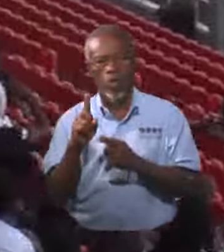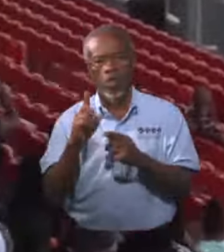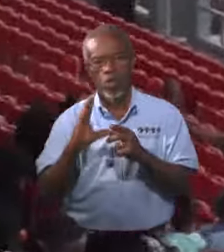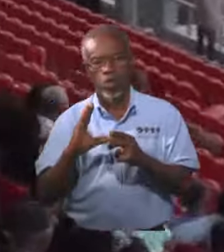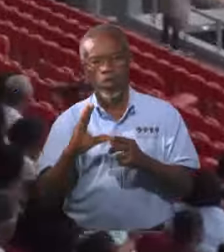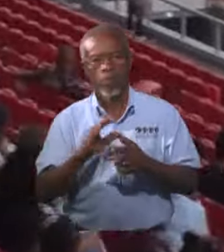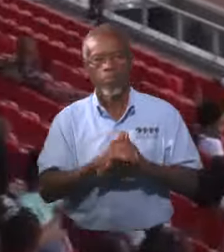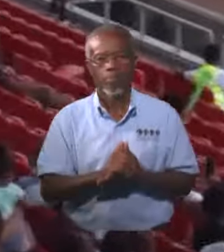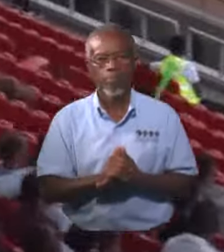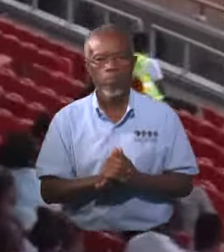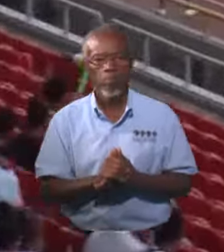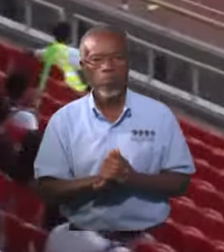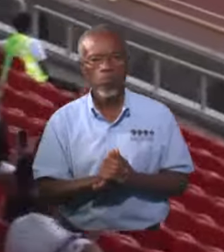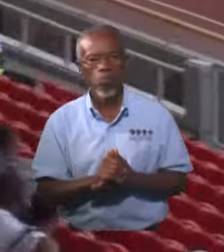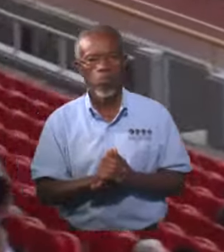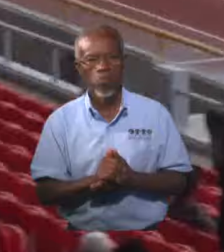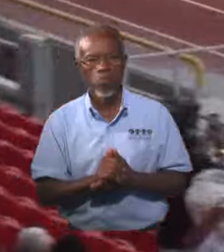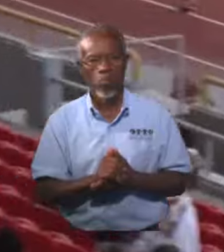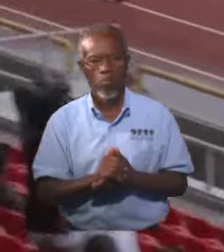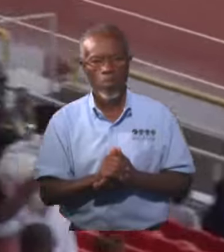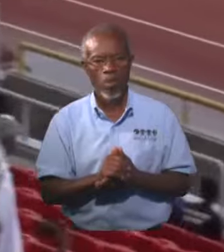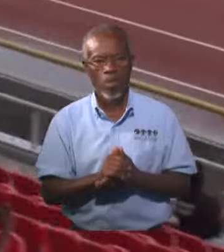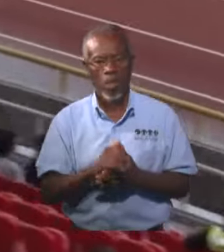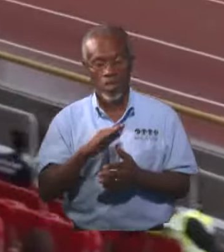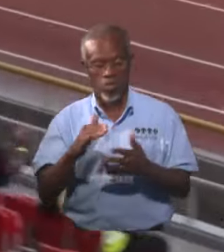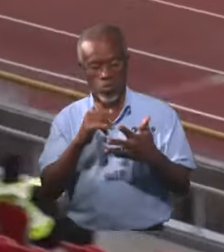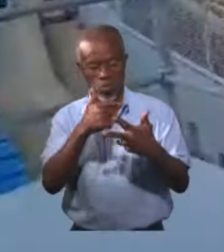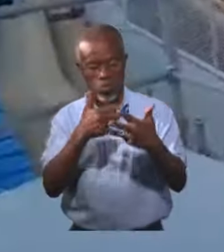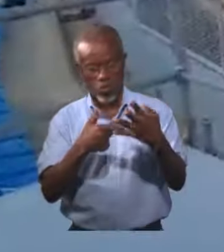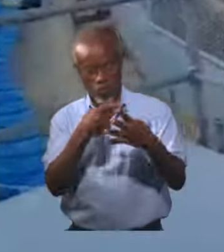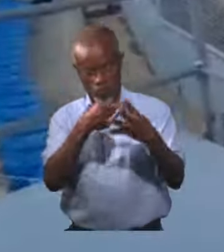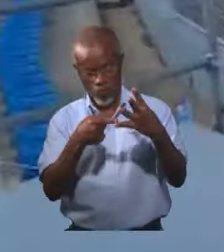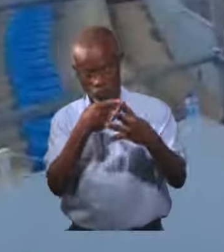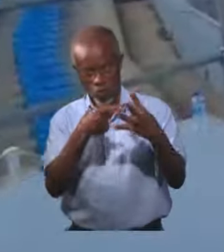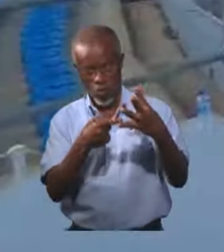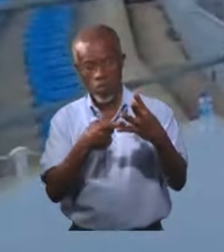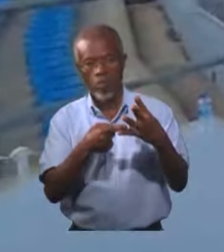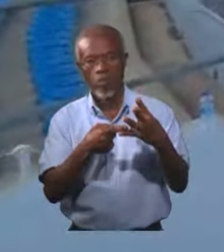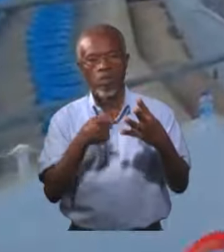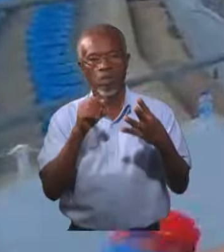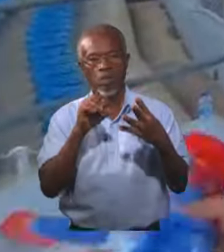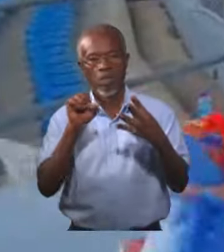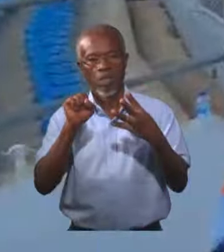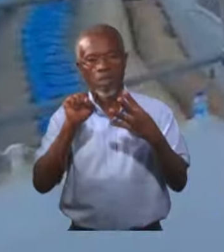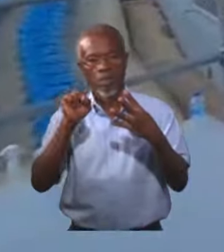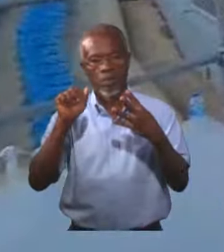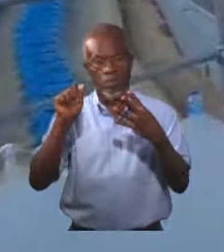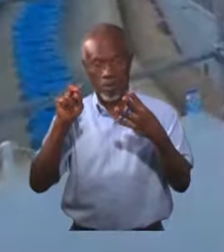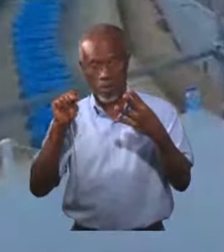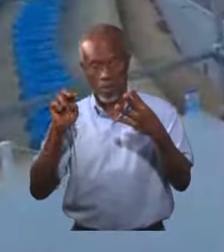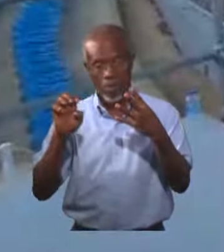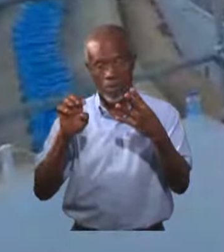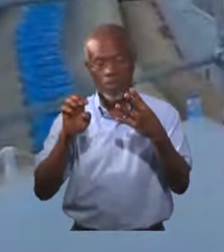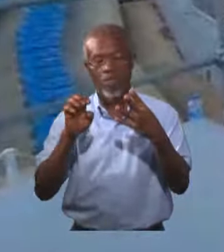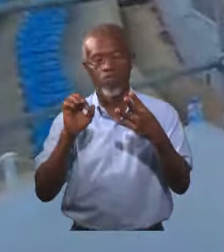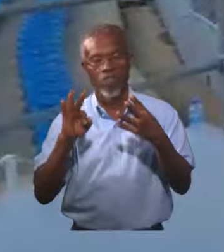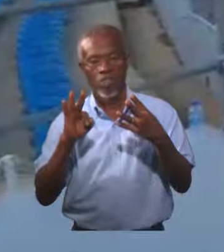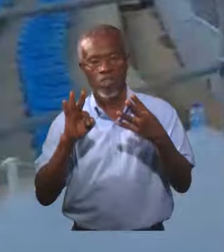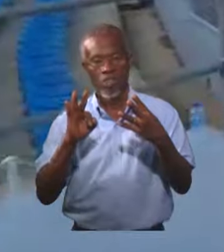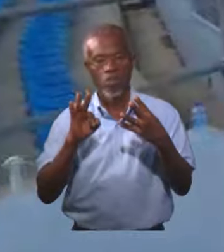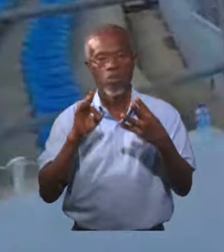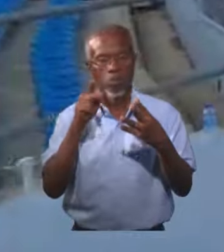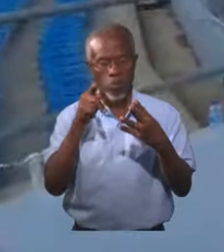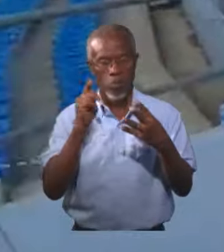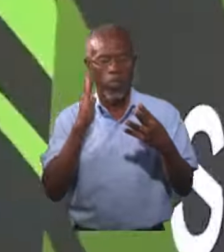those events, while Soleil Fredericks, Keila Lewis, Sana Fredericks will line up in the 4x100